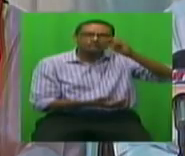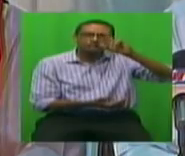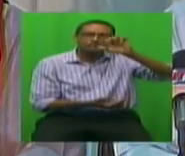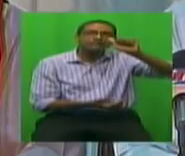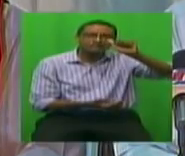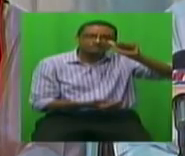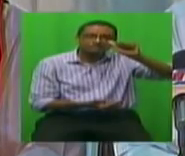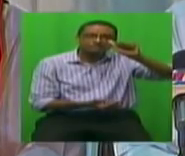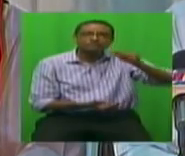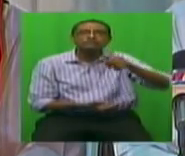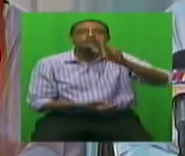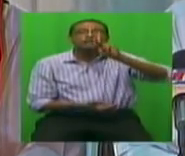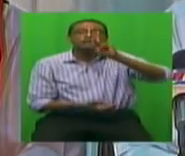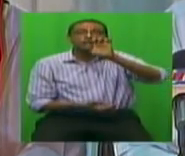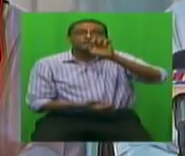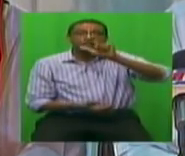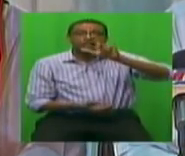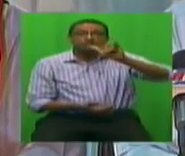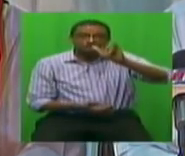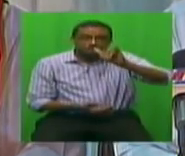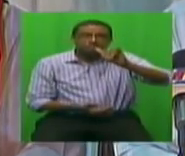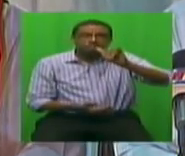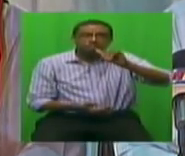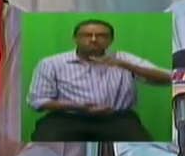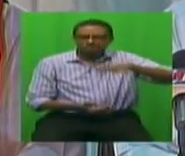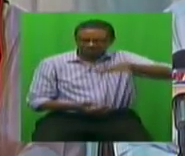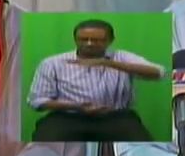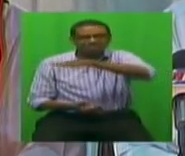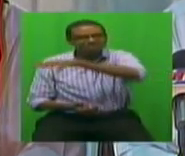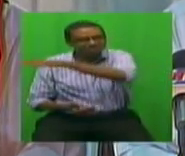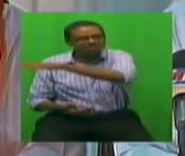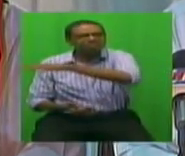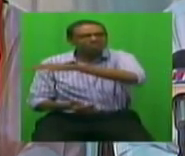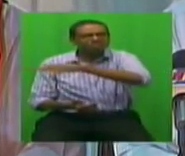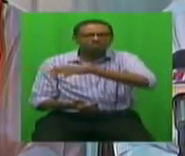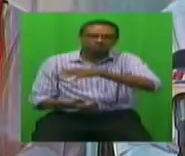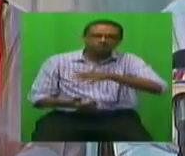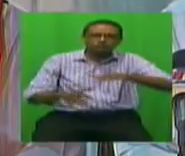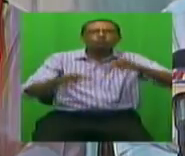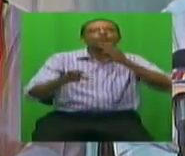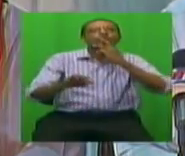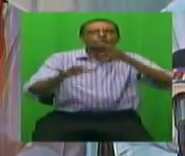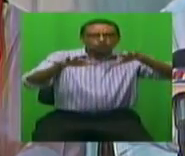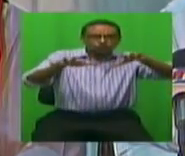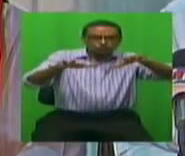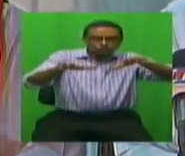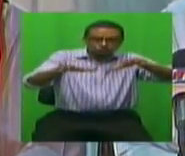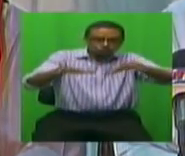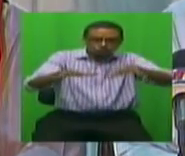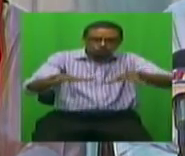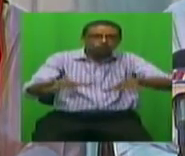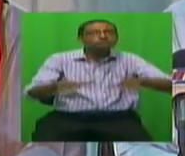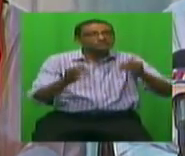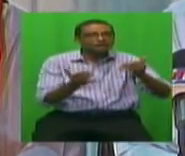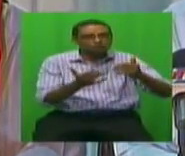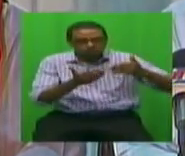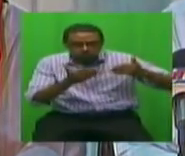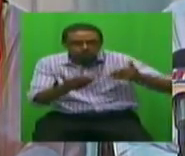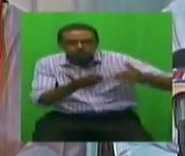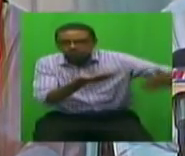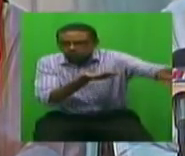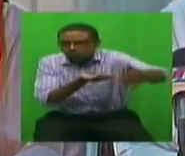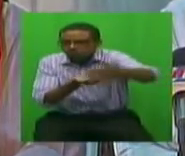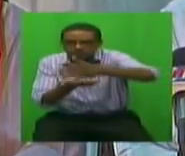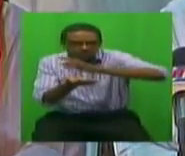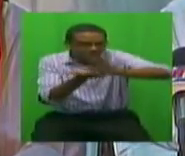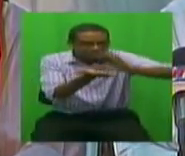there were still floodwaters. Those have now receded, so we expect the cleanup drives to continue. As is, I'll leave the Minister of